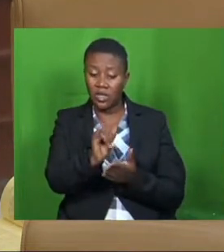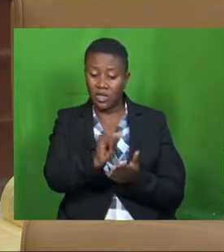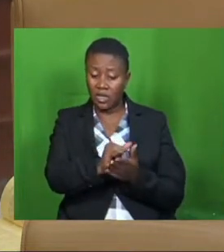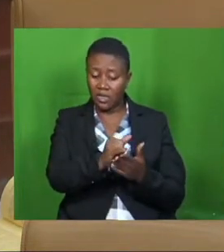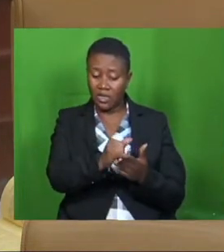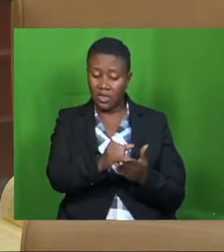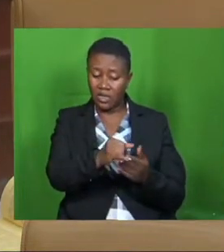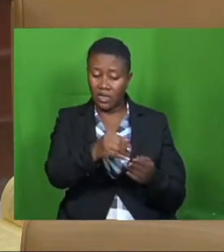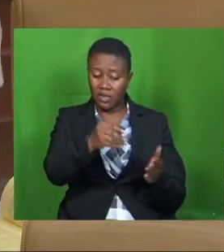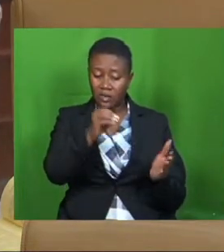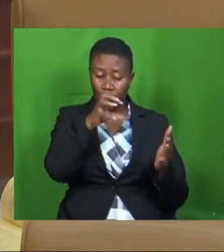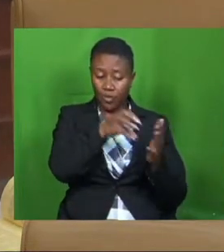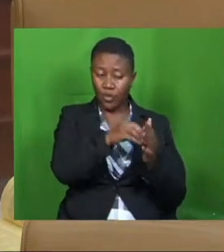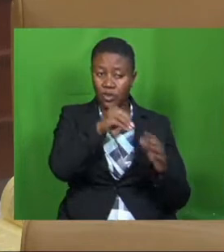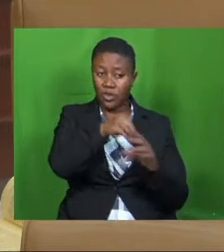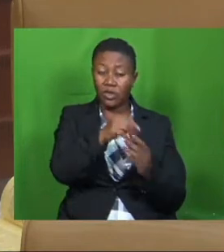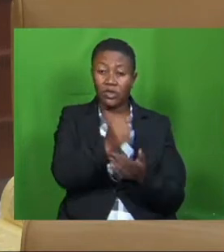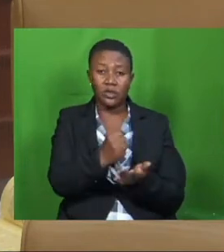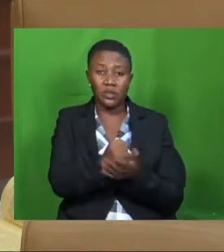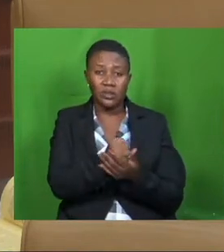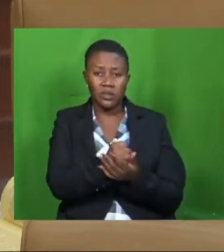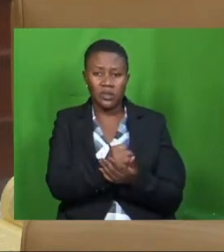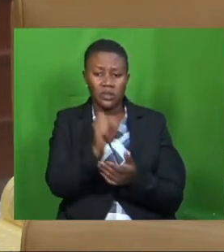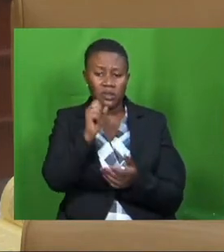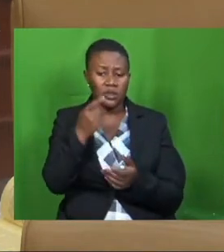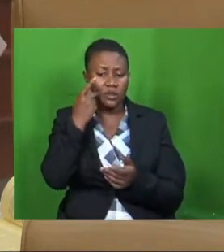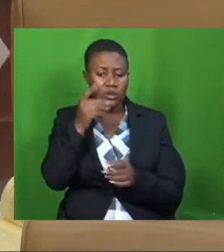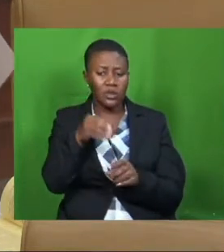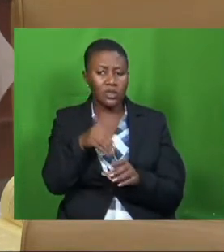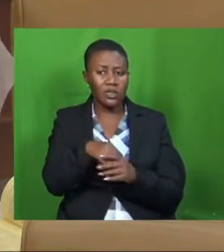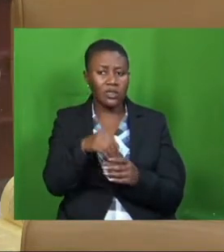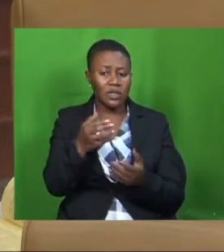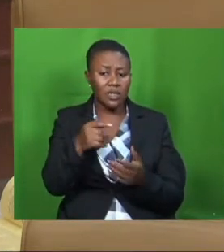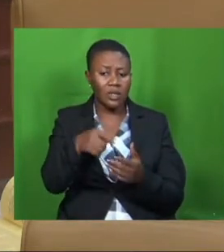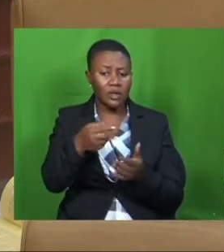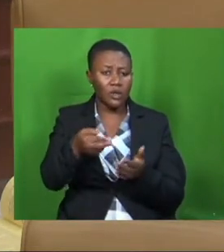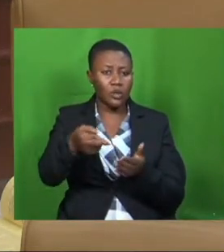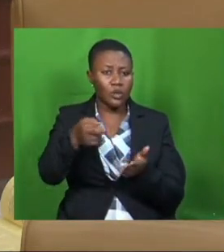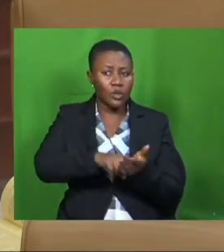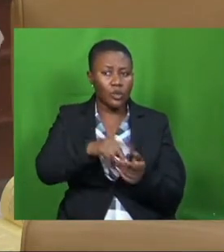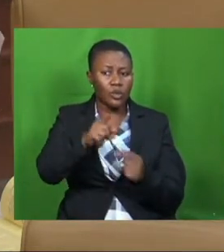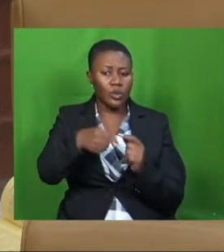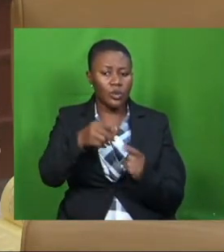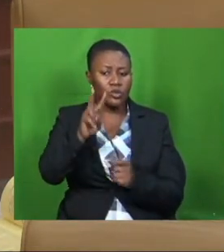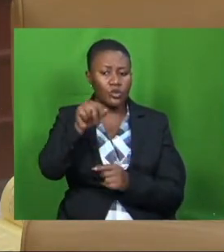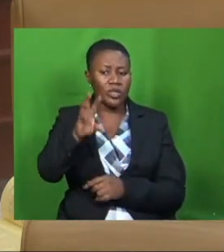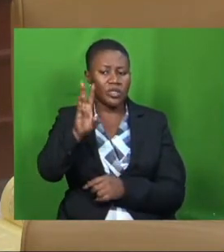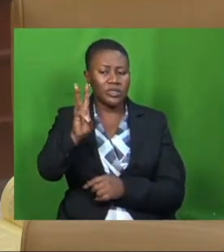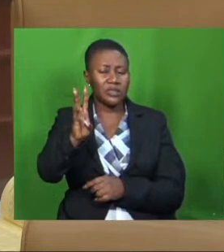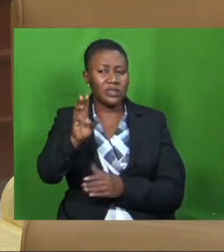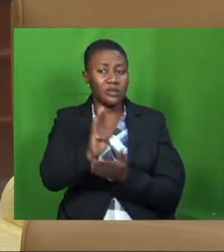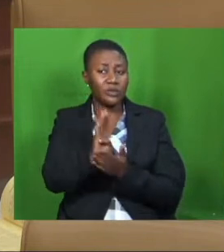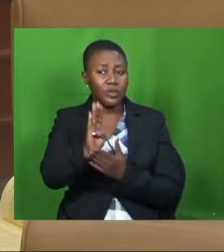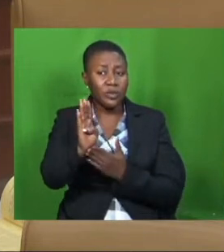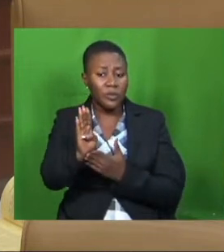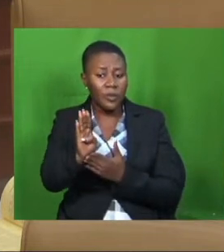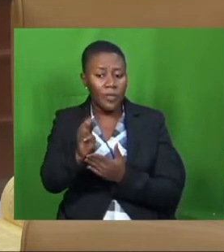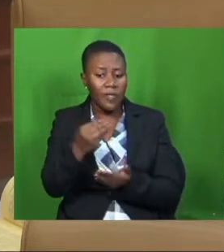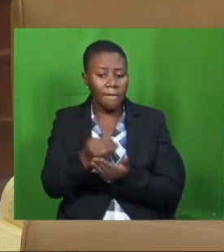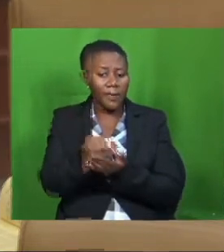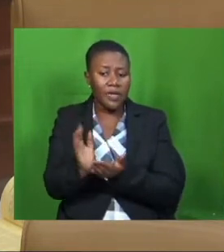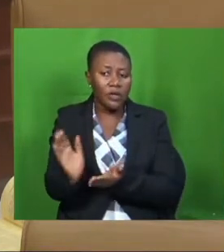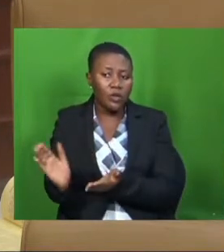Thank you, Mr. Speaker. I rise to second the motion ably moved by